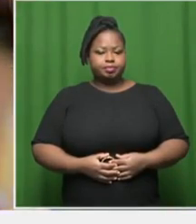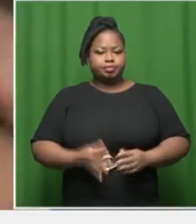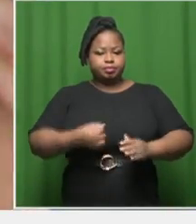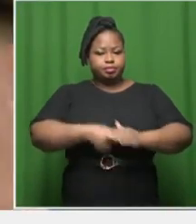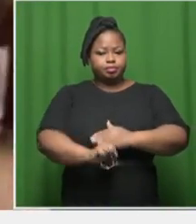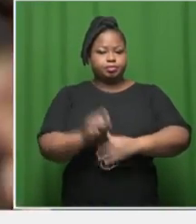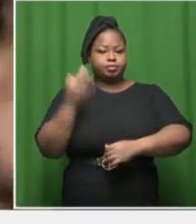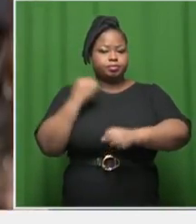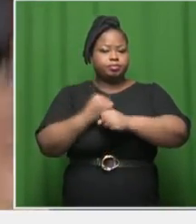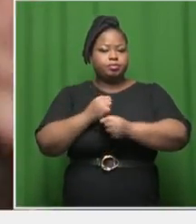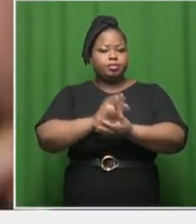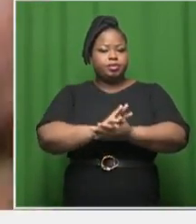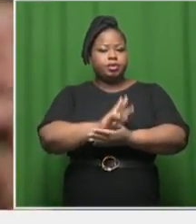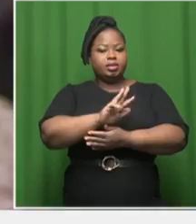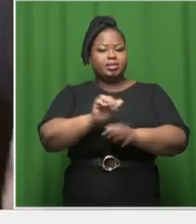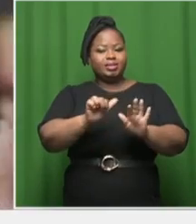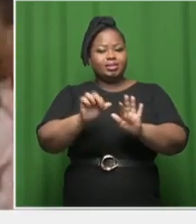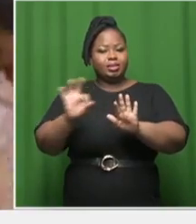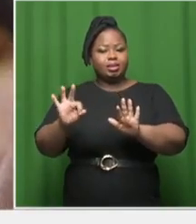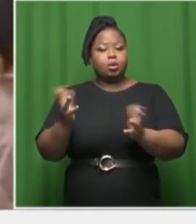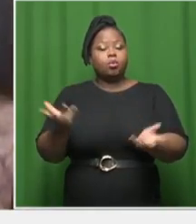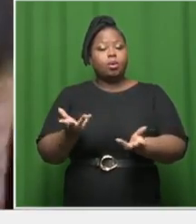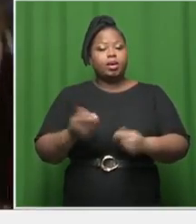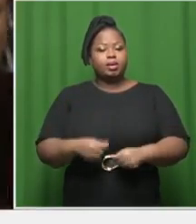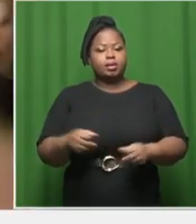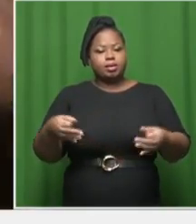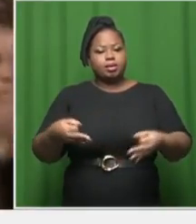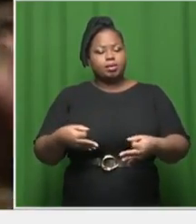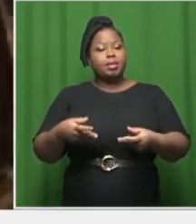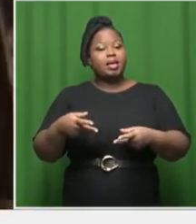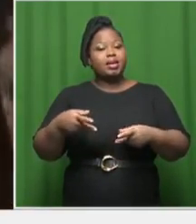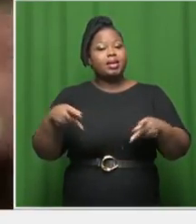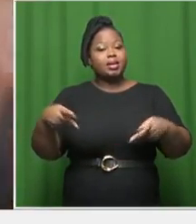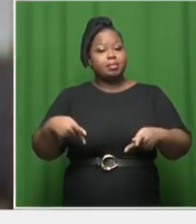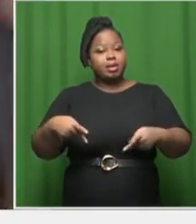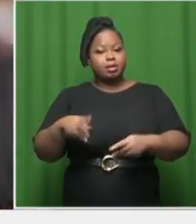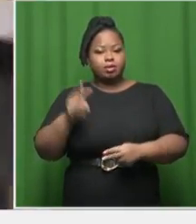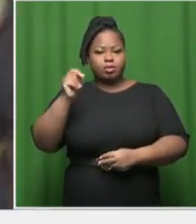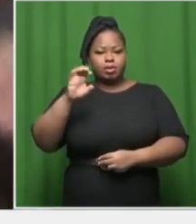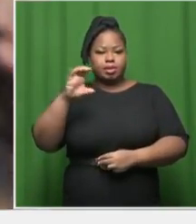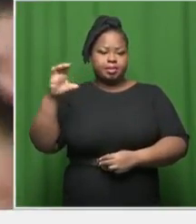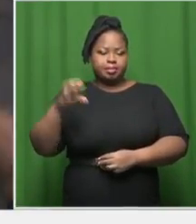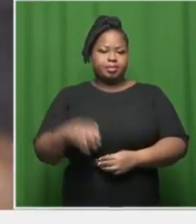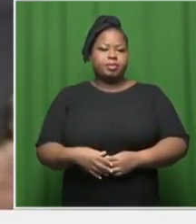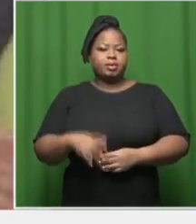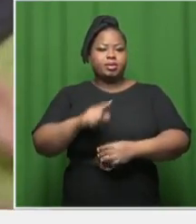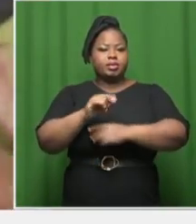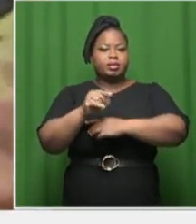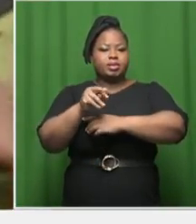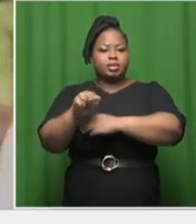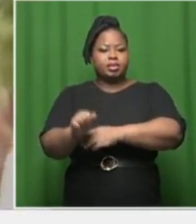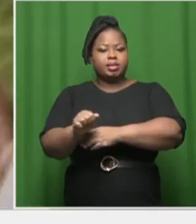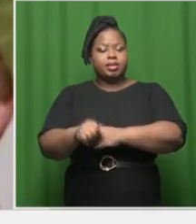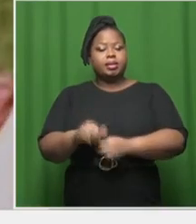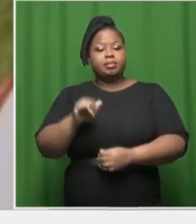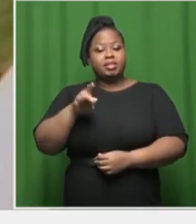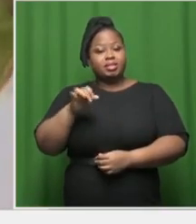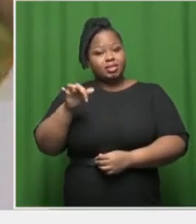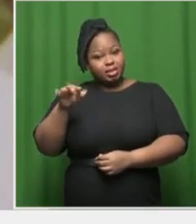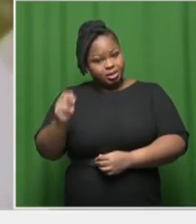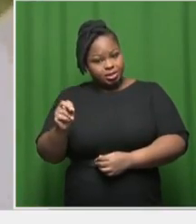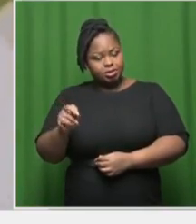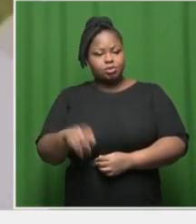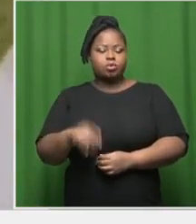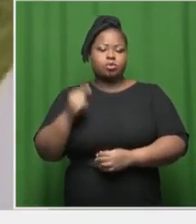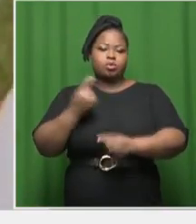born in 1963 in Kimberley, the Northern Cape. Tina Monica Joemat-Pettersson cut